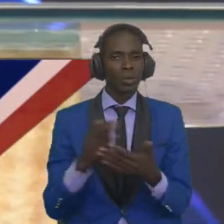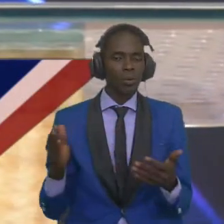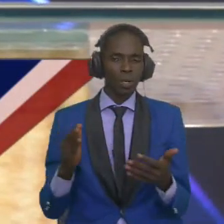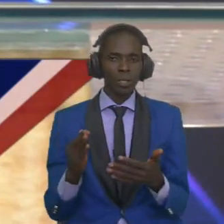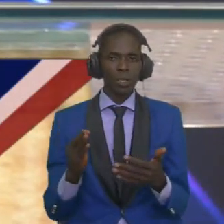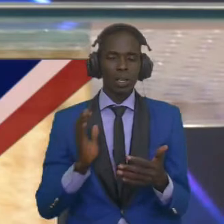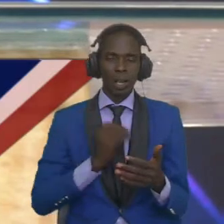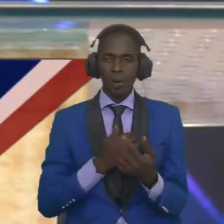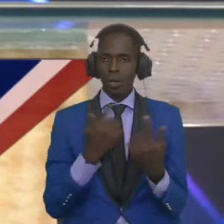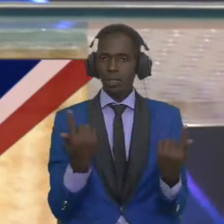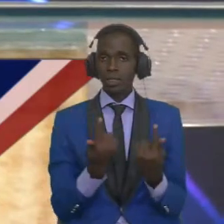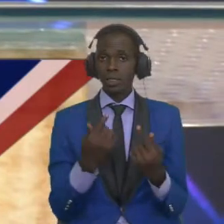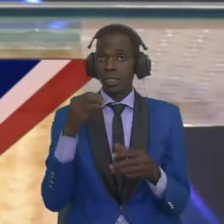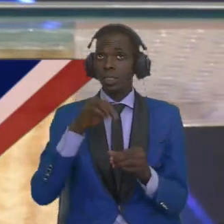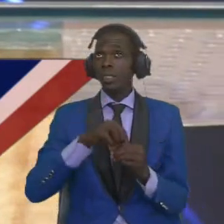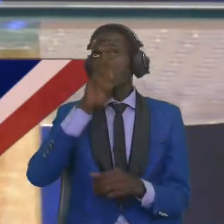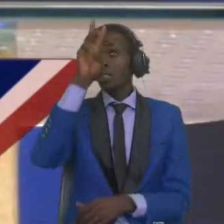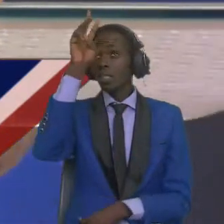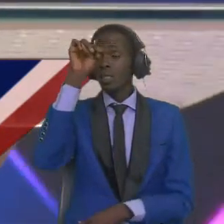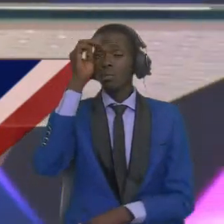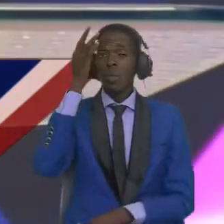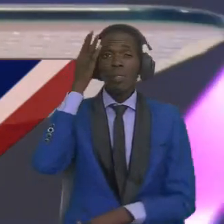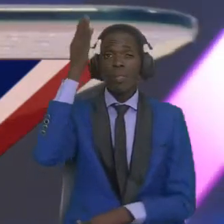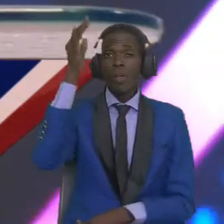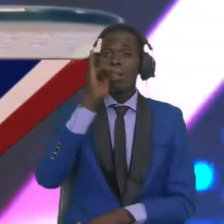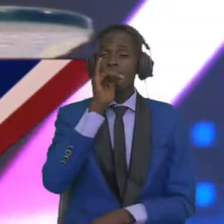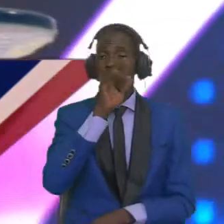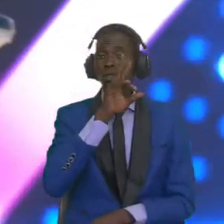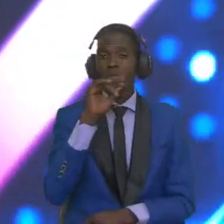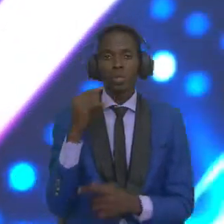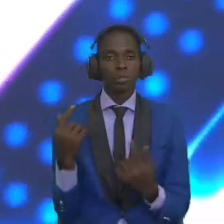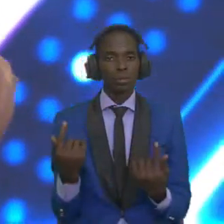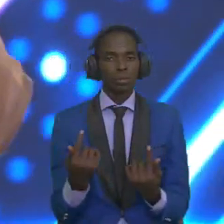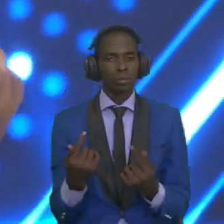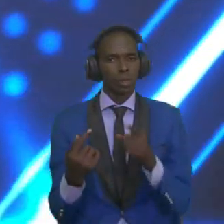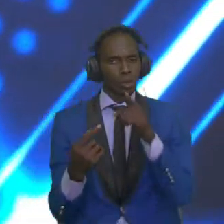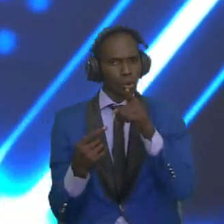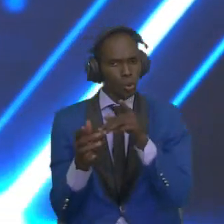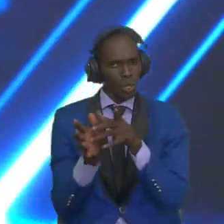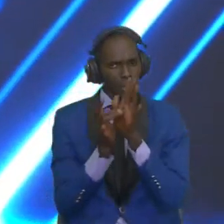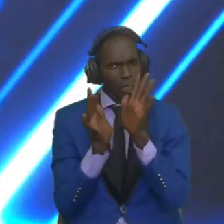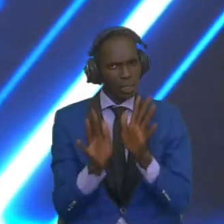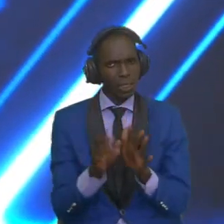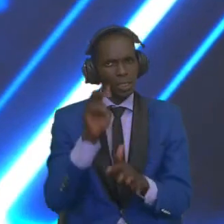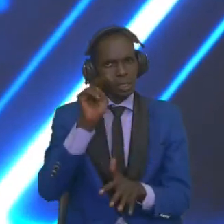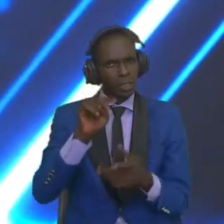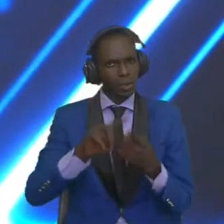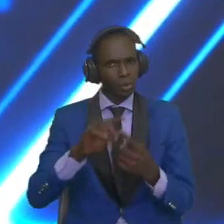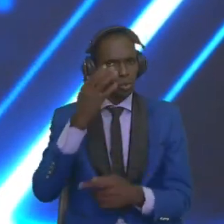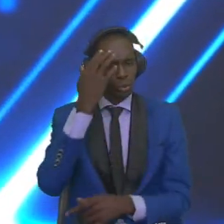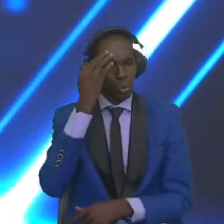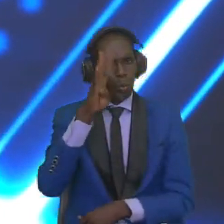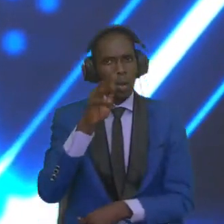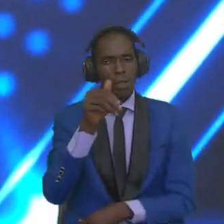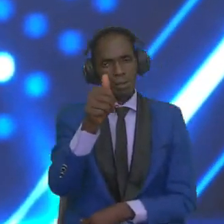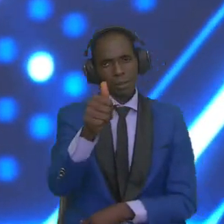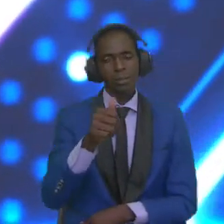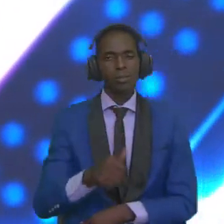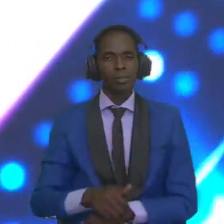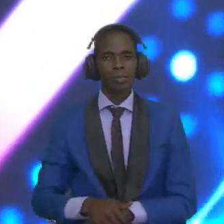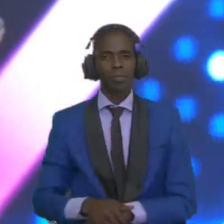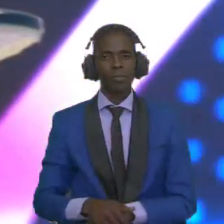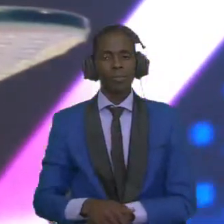is no sin. You know, the believer ought to know by himself. It's good when